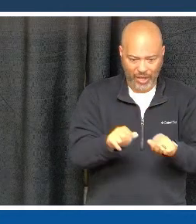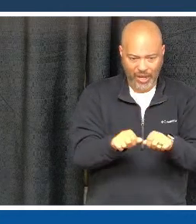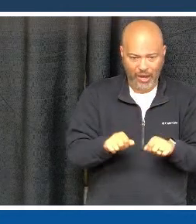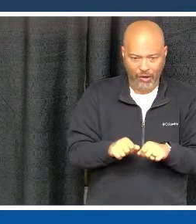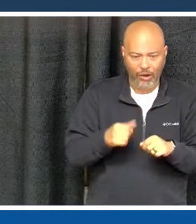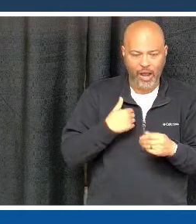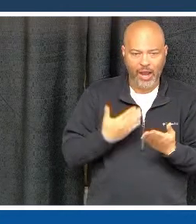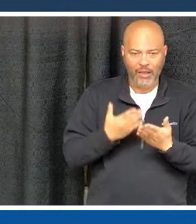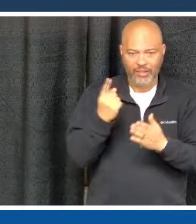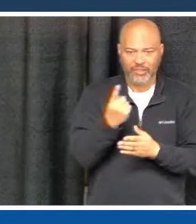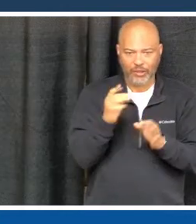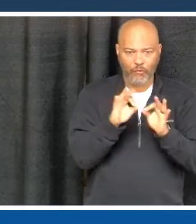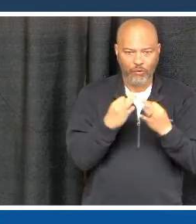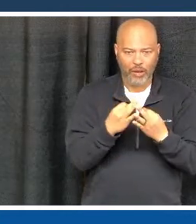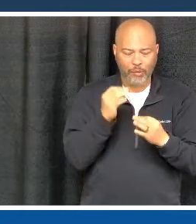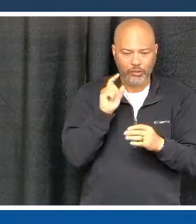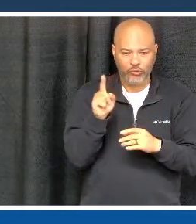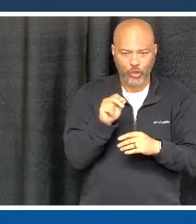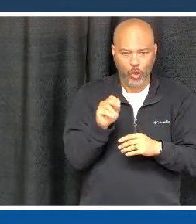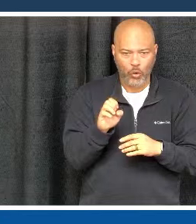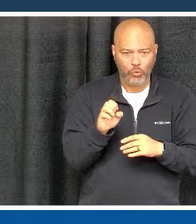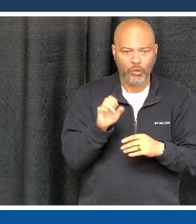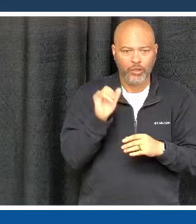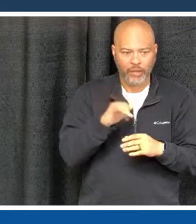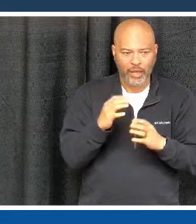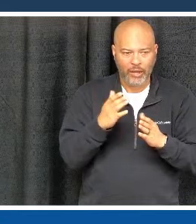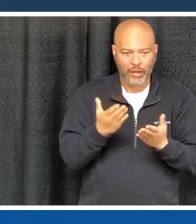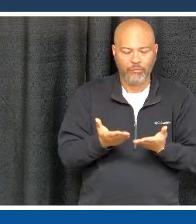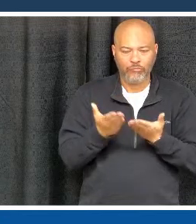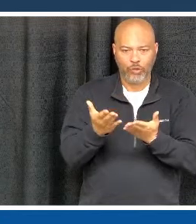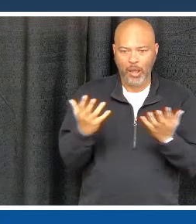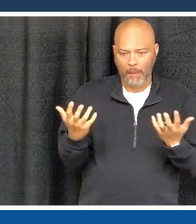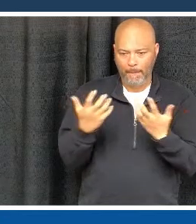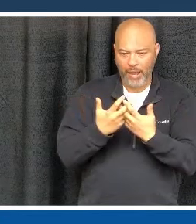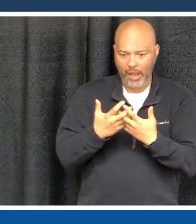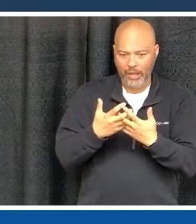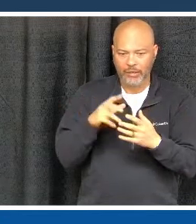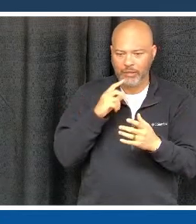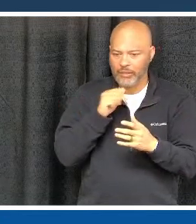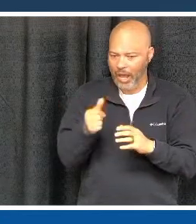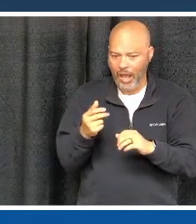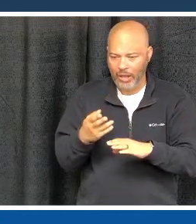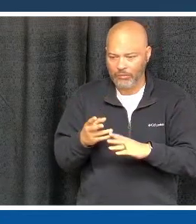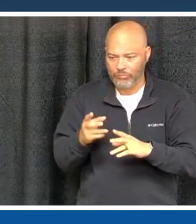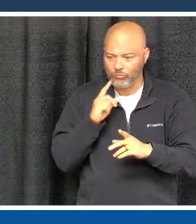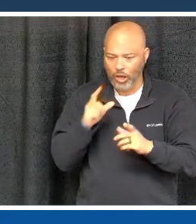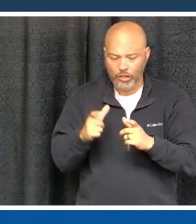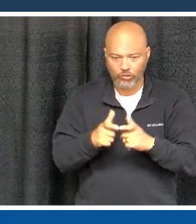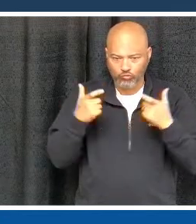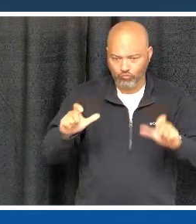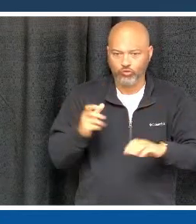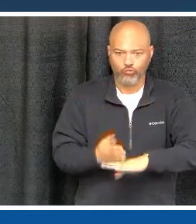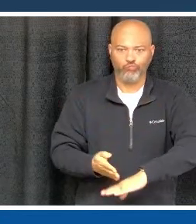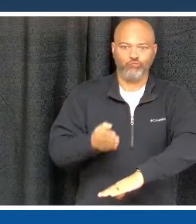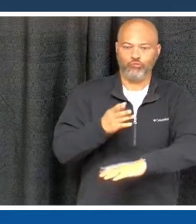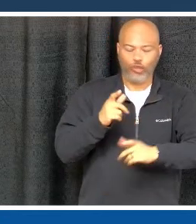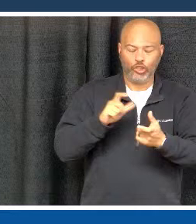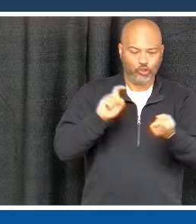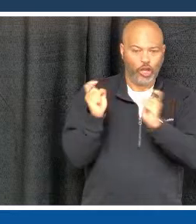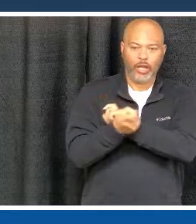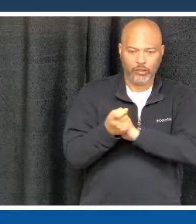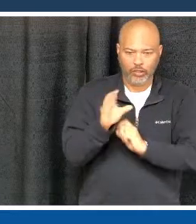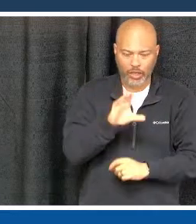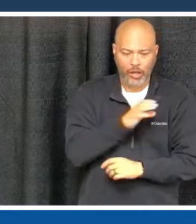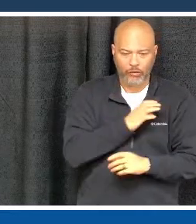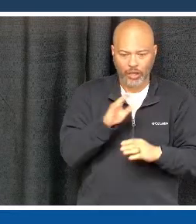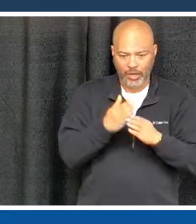proposes a single-family residential zone that presents a lot width and density that does not substantially alter the character of the neighborhood